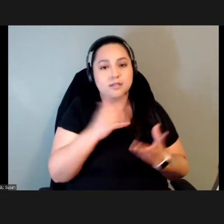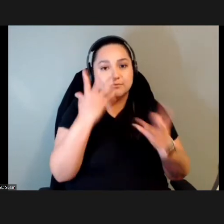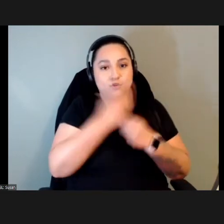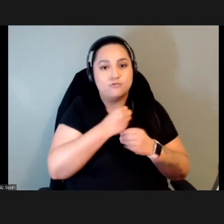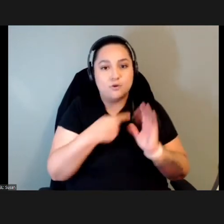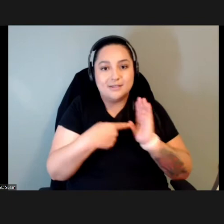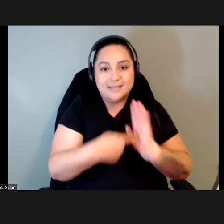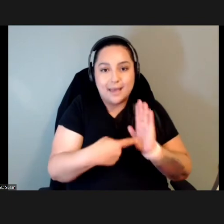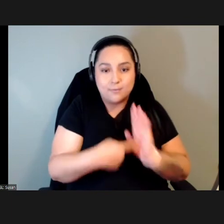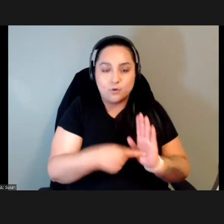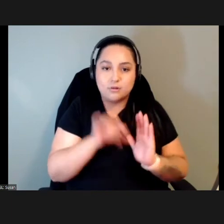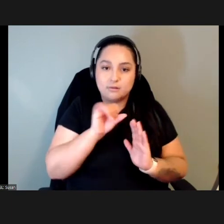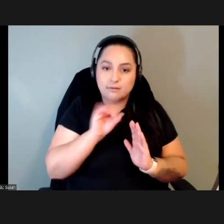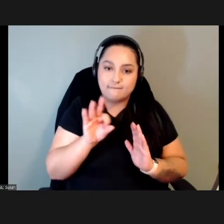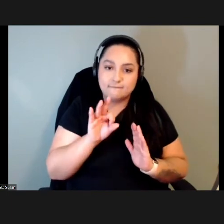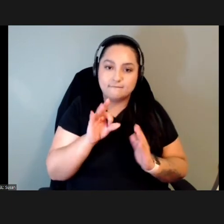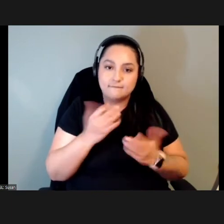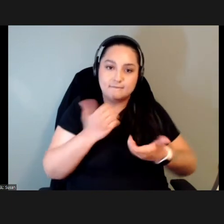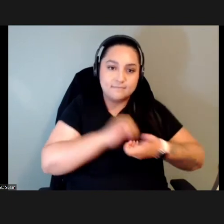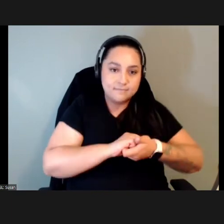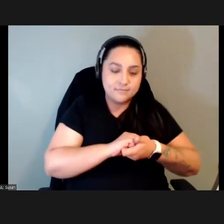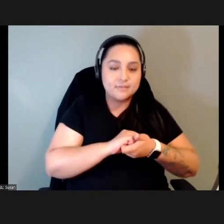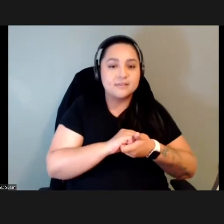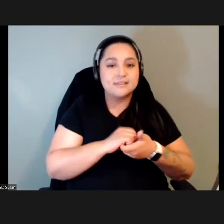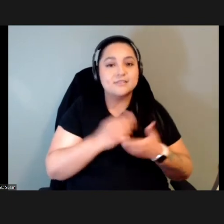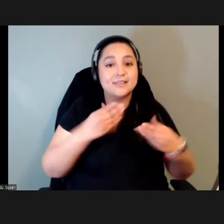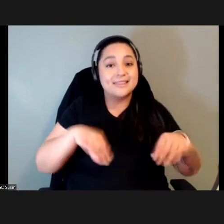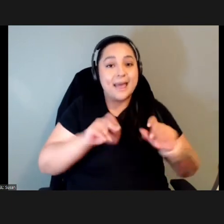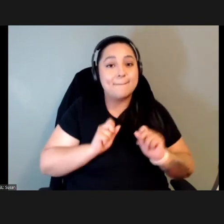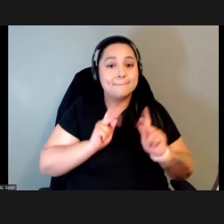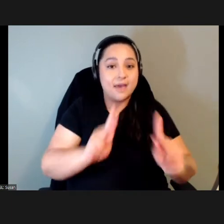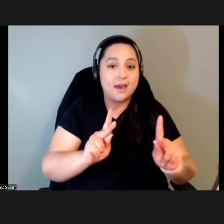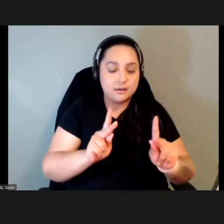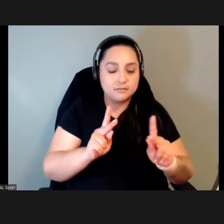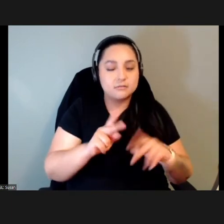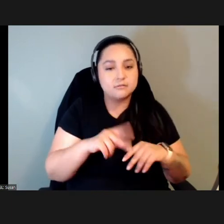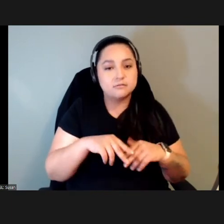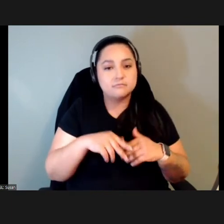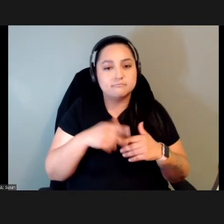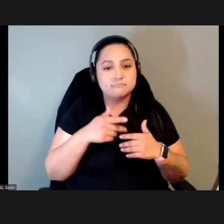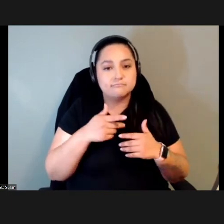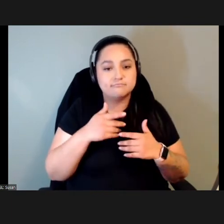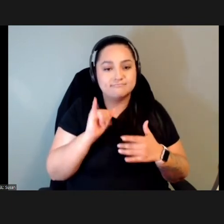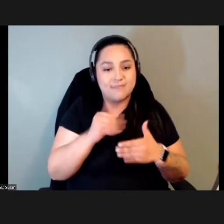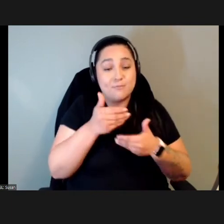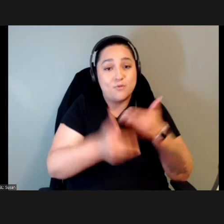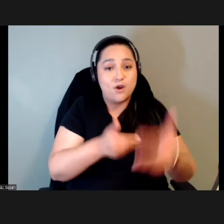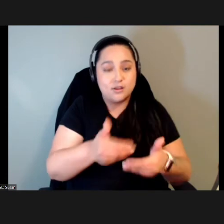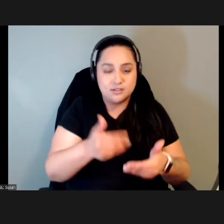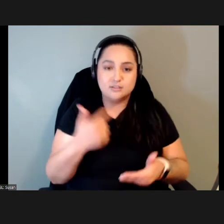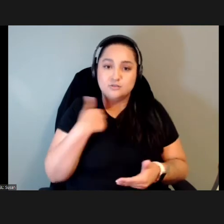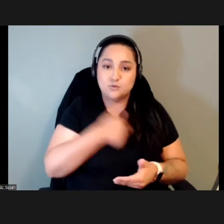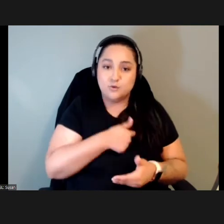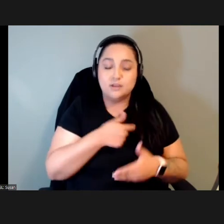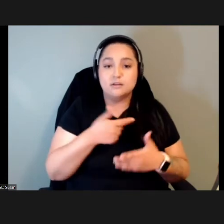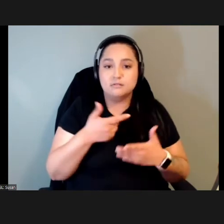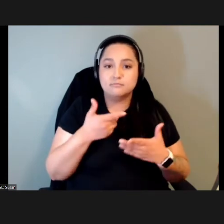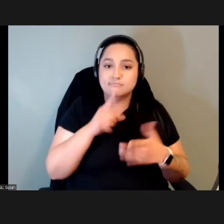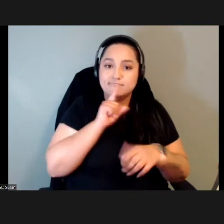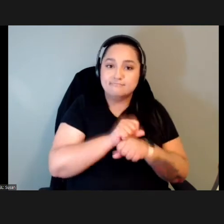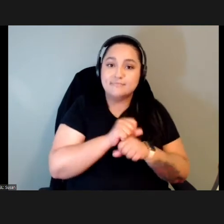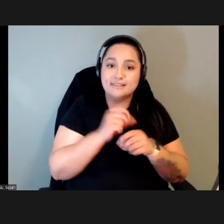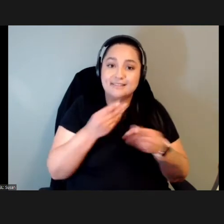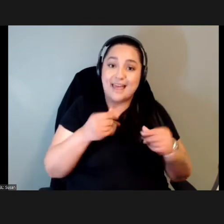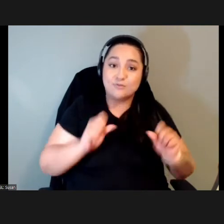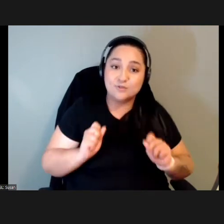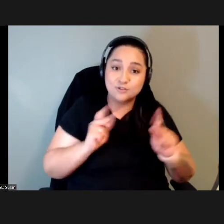land-back practices, where land owned by Double Edge is being returned. And Art.Coop, we're also so